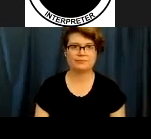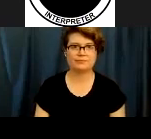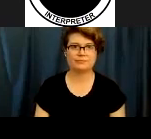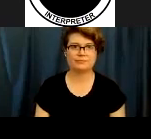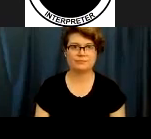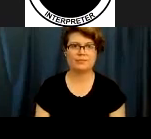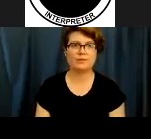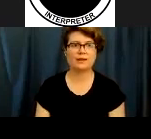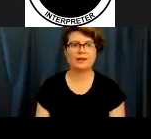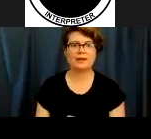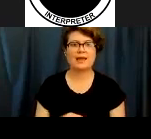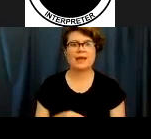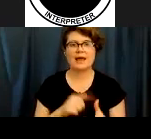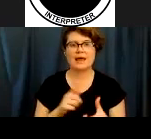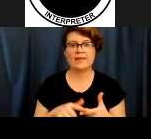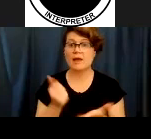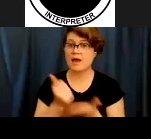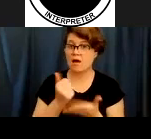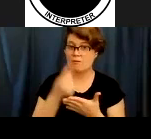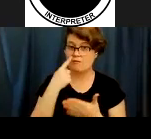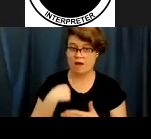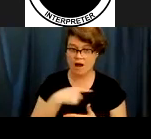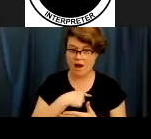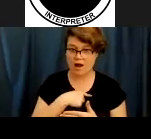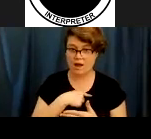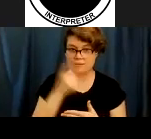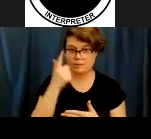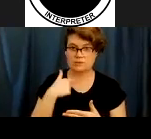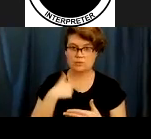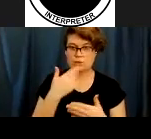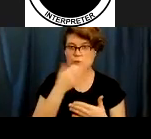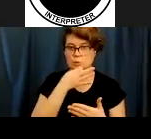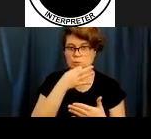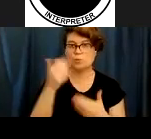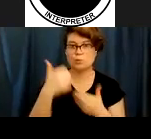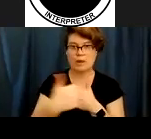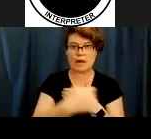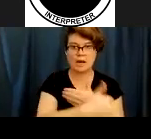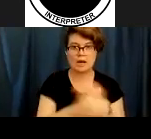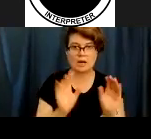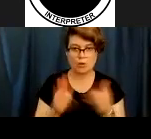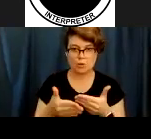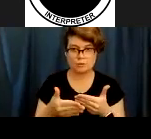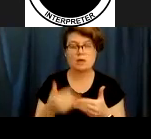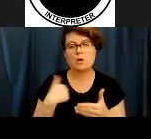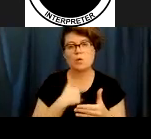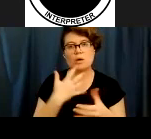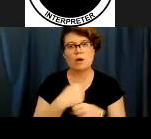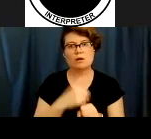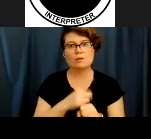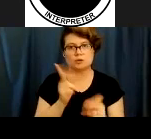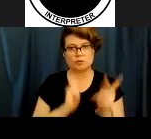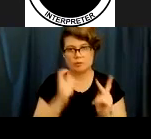And then this is helpful for us, especially since we're going to do breakout rooms in just a little bit, but making sure folks understand if